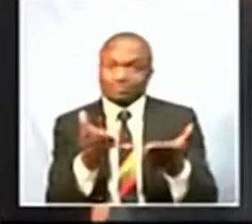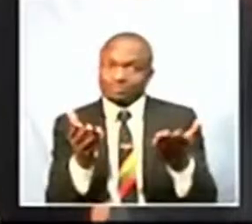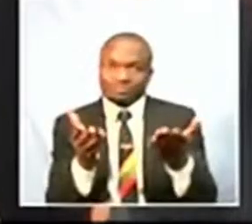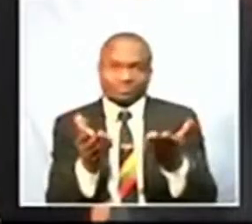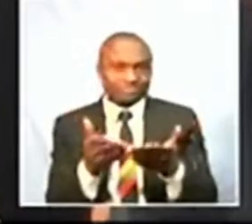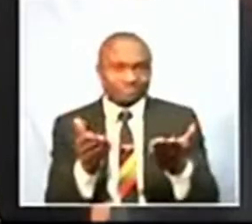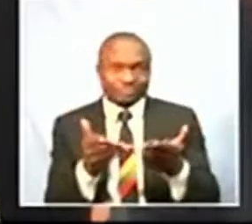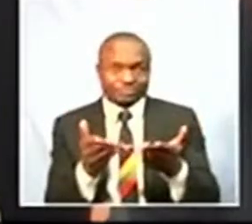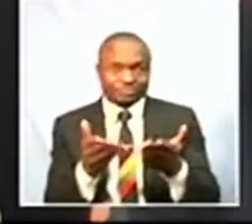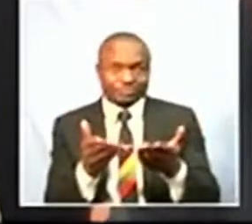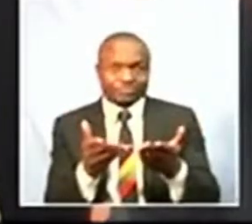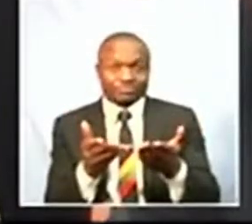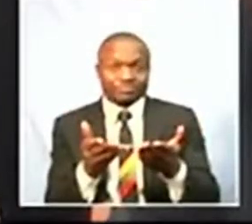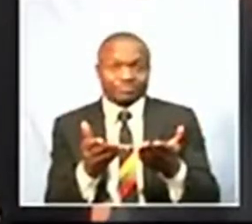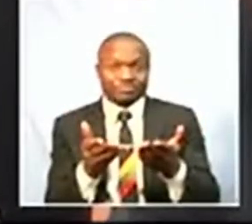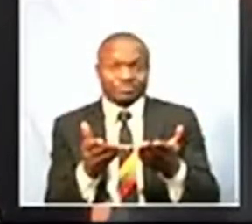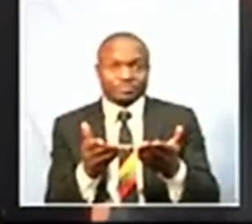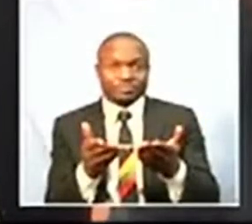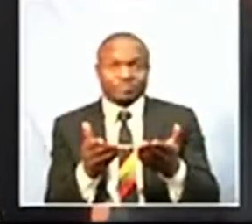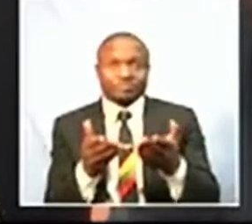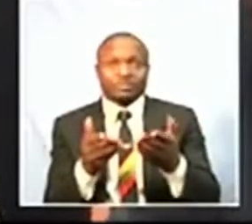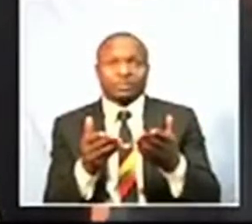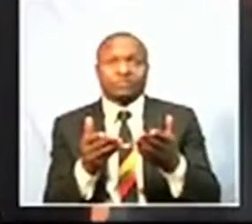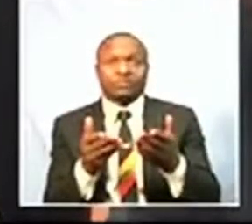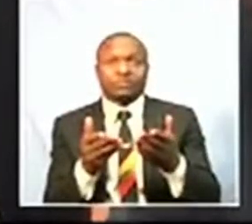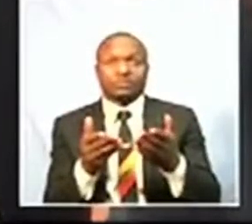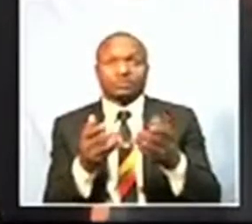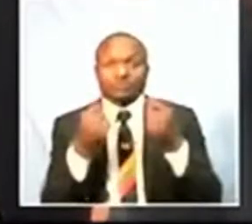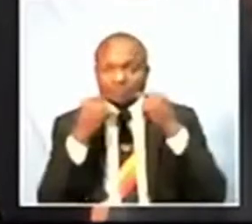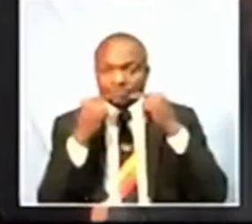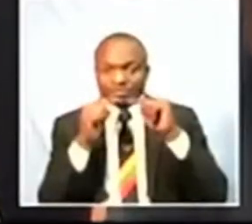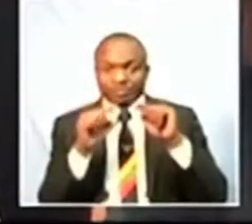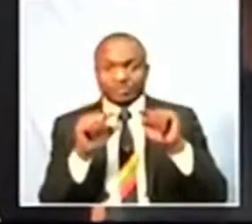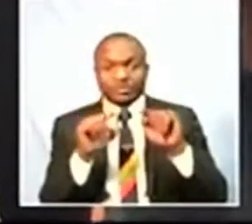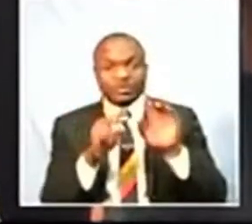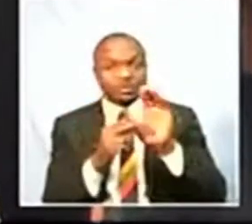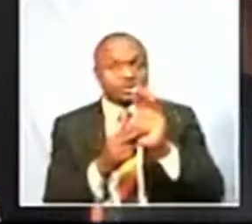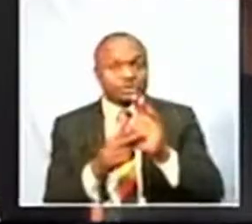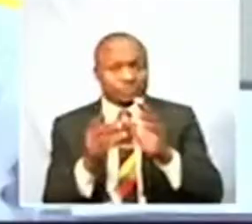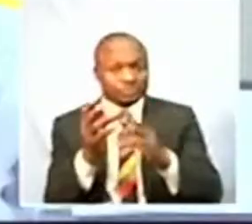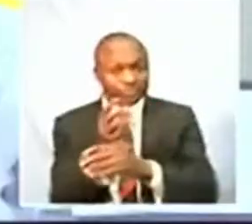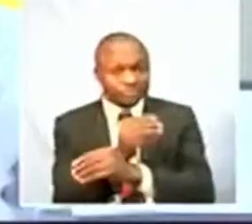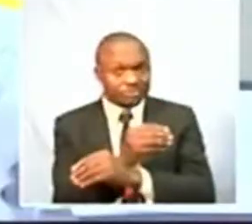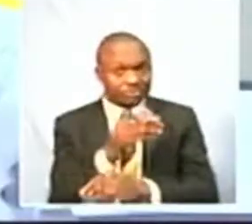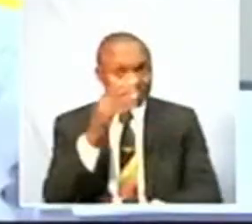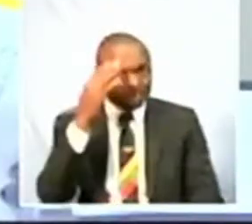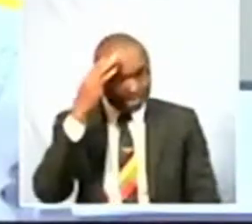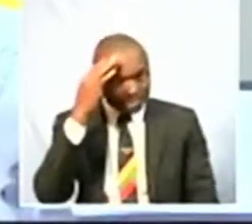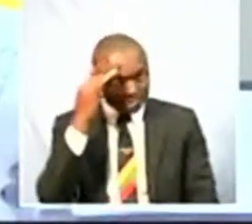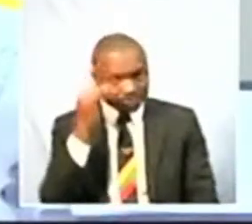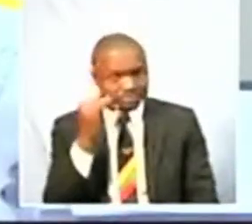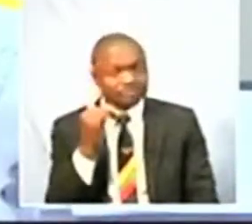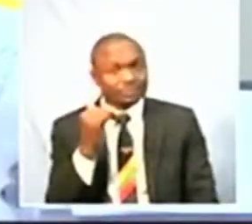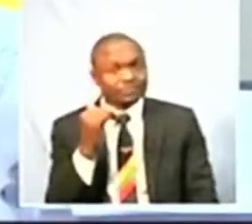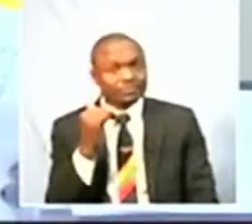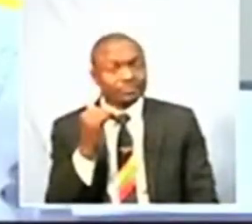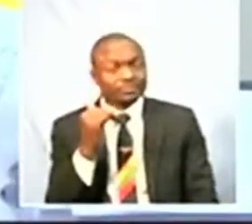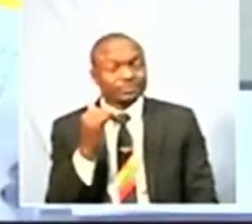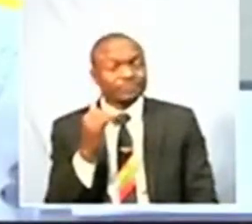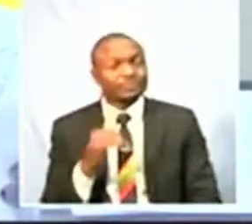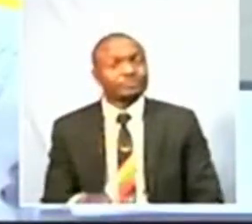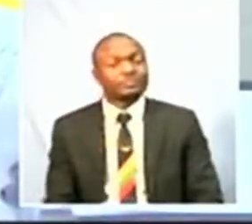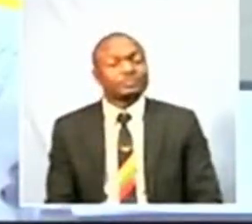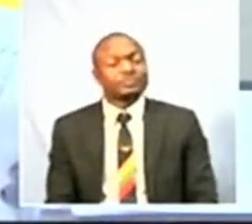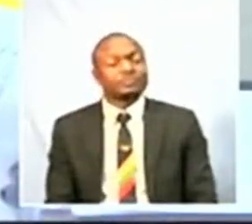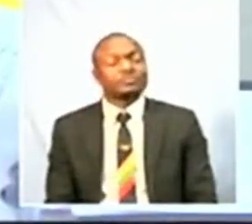that explicitly said that we skip the... So the query is, why didn't you take,